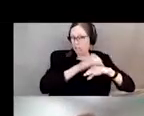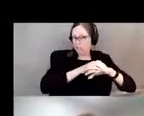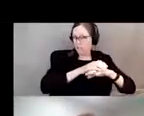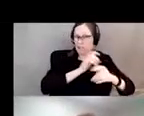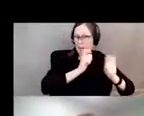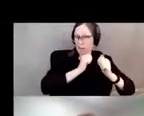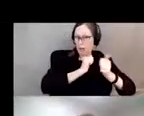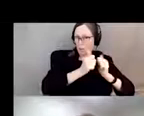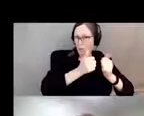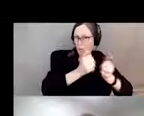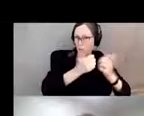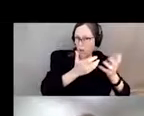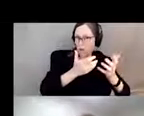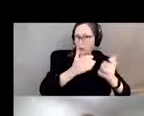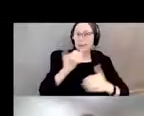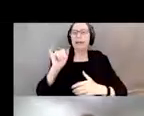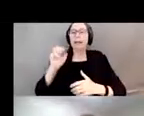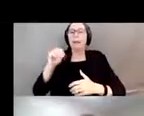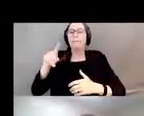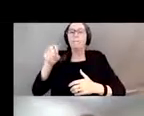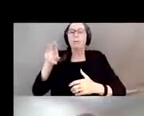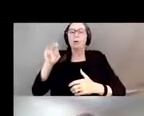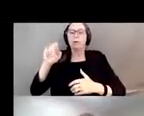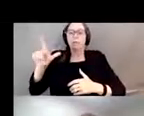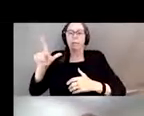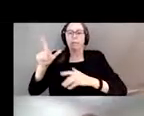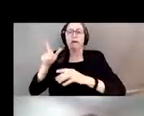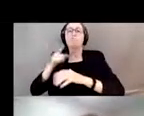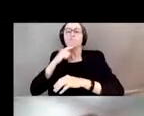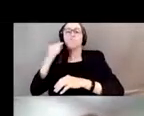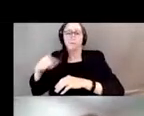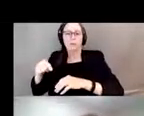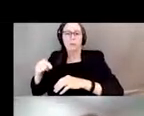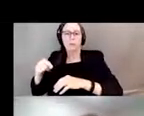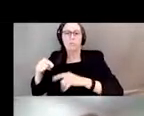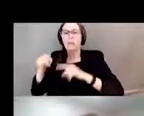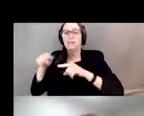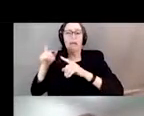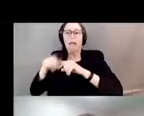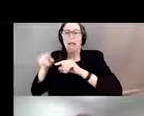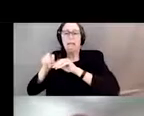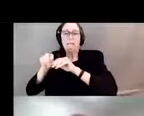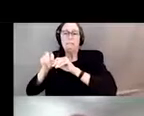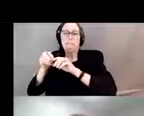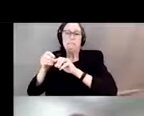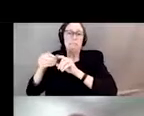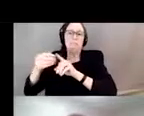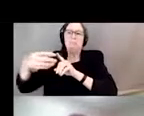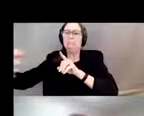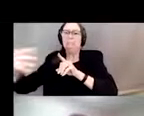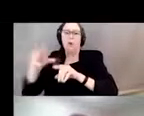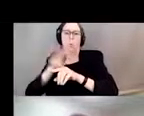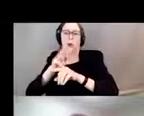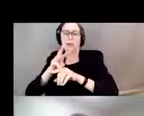Imperial Russia. Okay, Russia cannot expand westward at this point. The only place it could expand